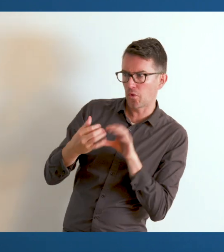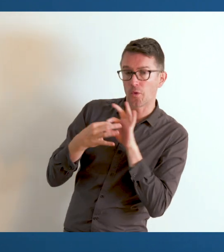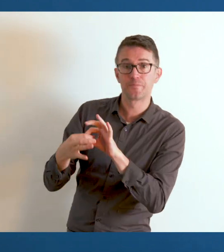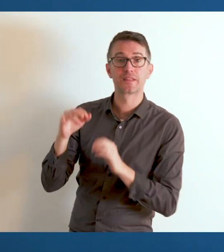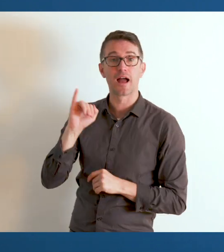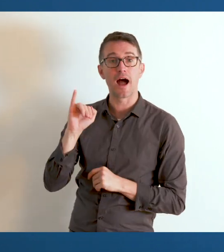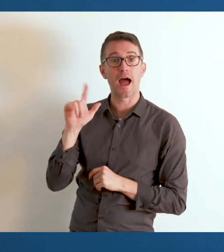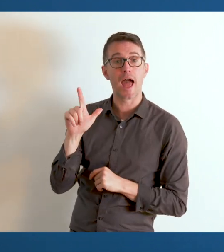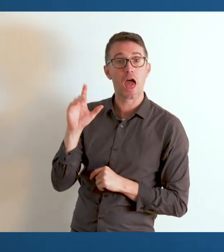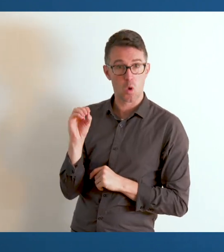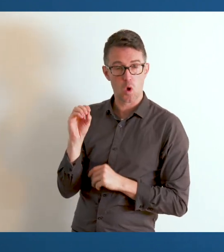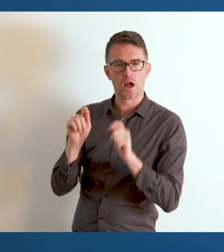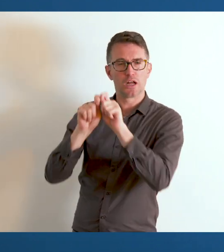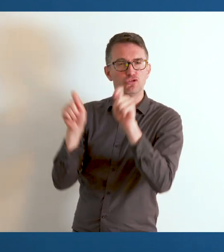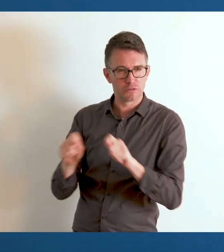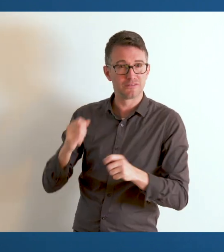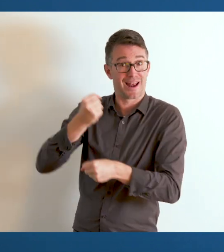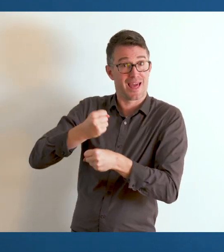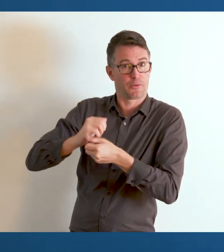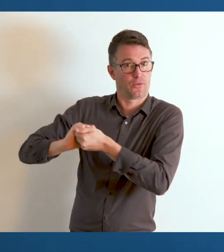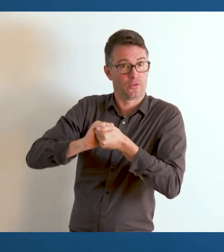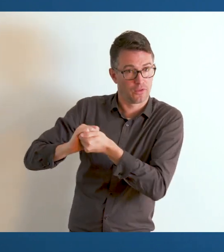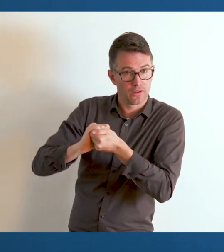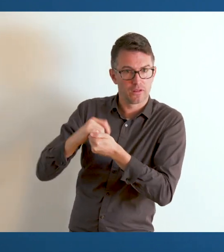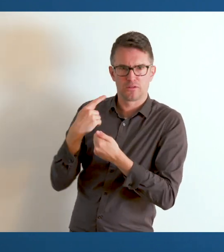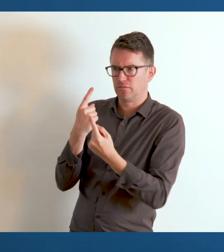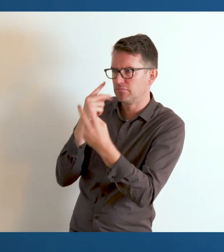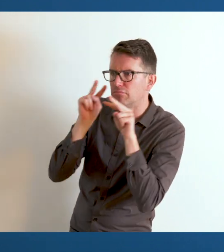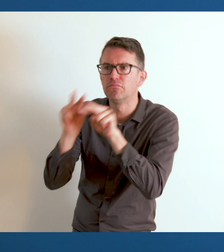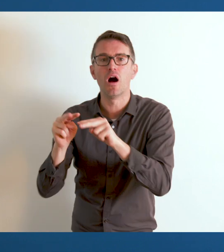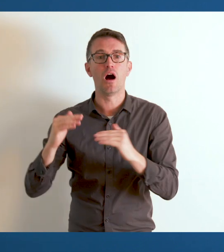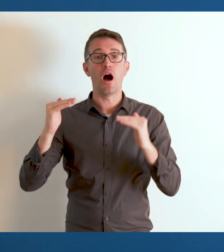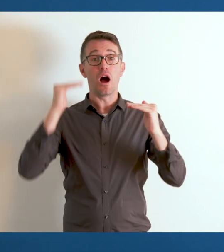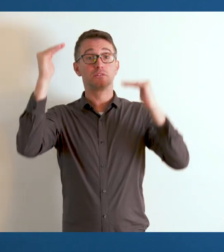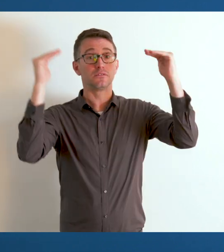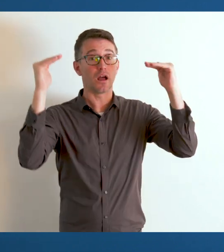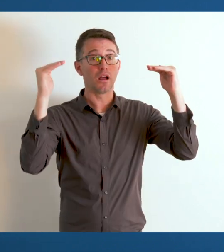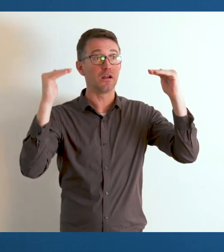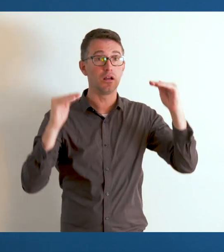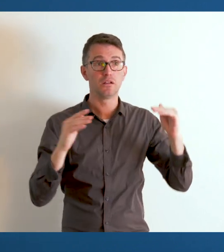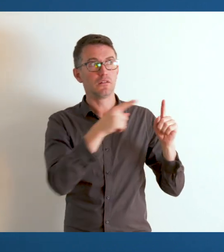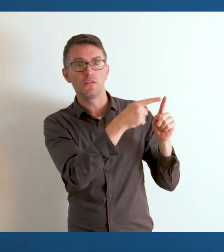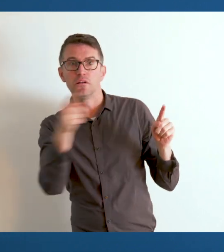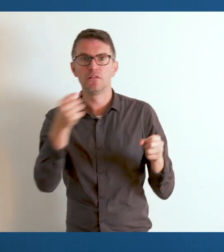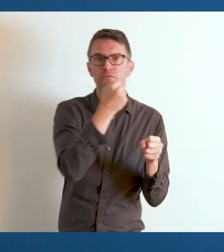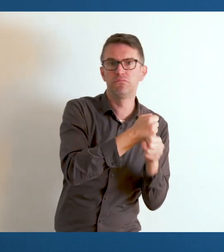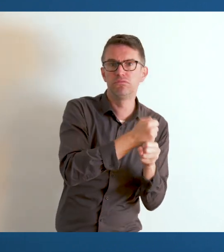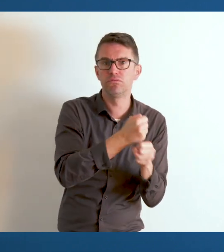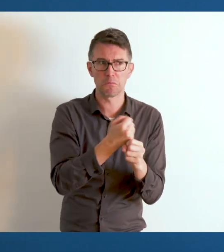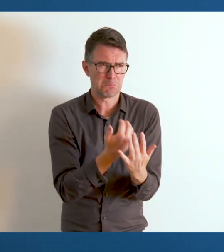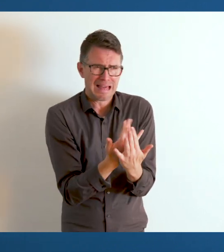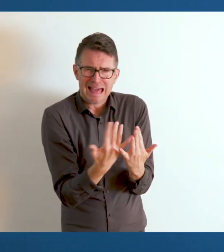Labor Organization at employment. Something for adults. Not all adults work,